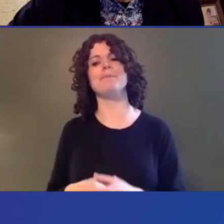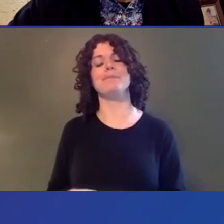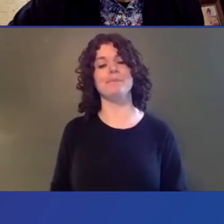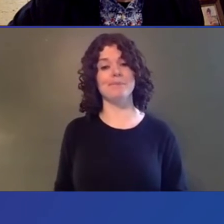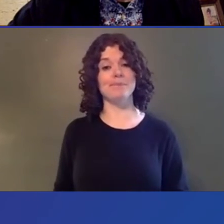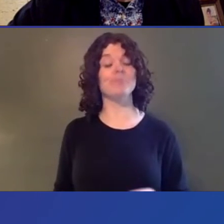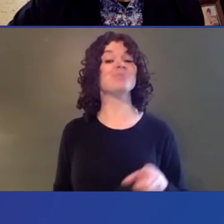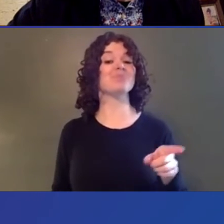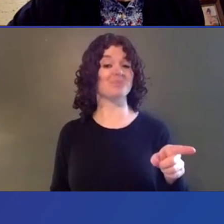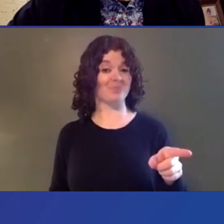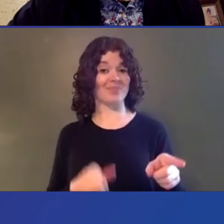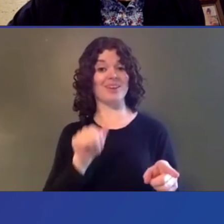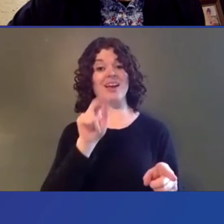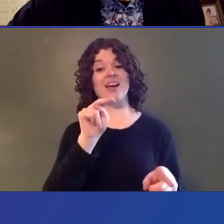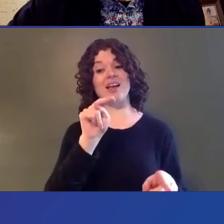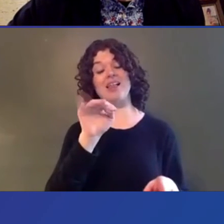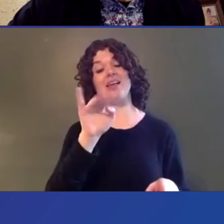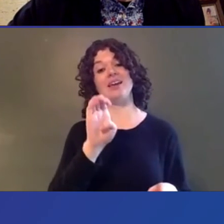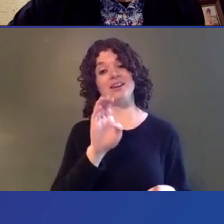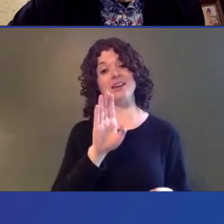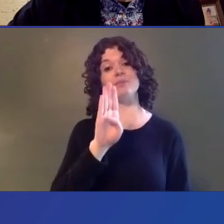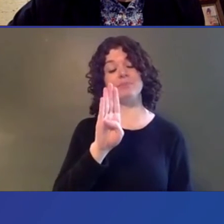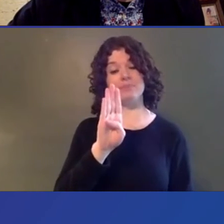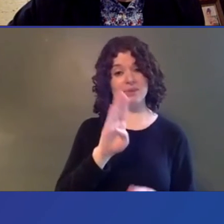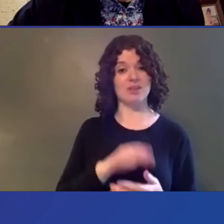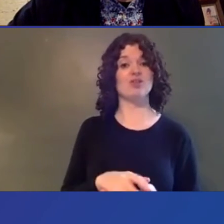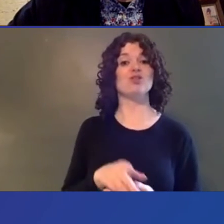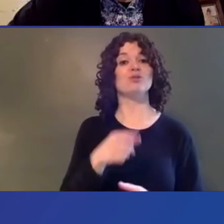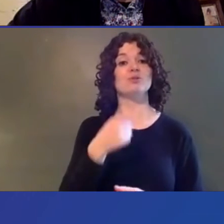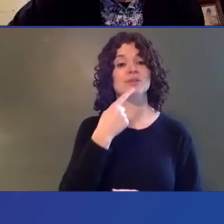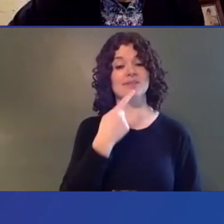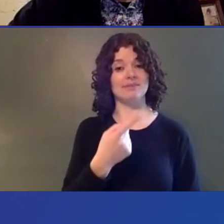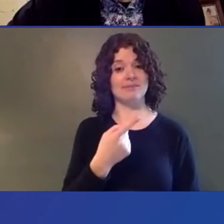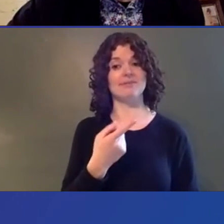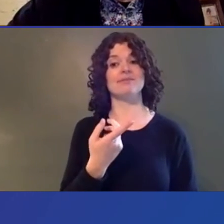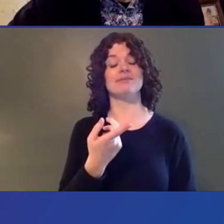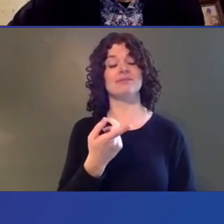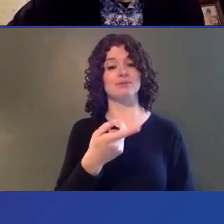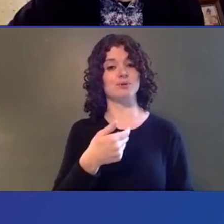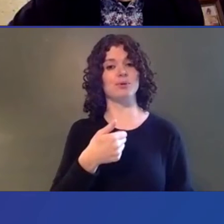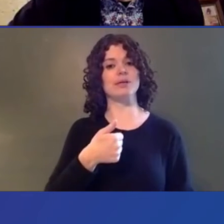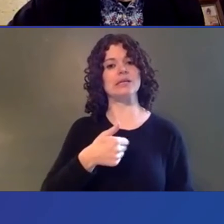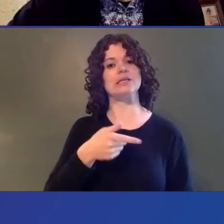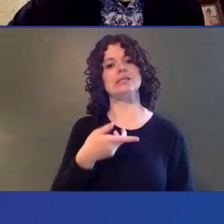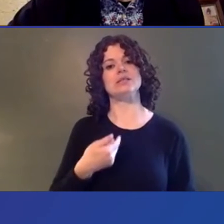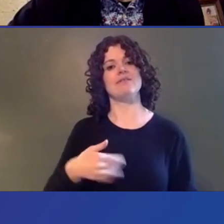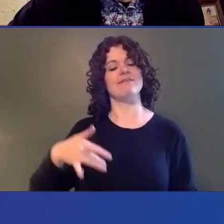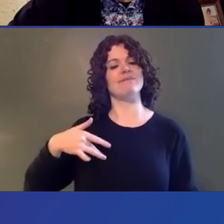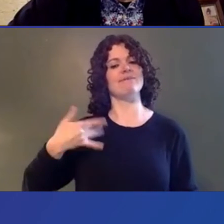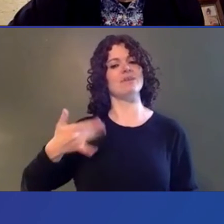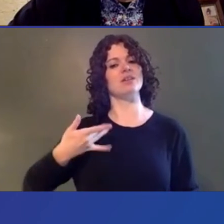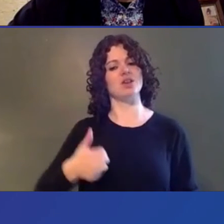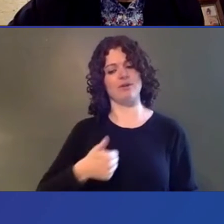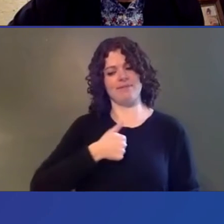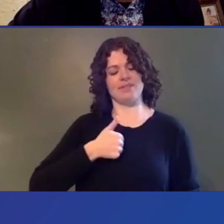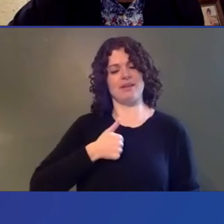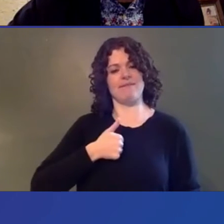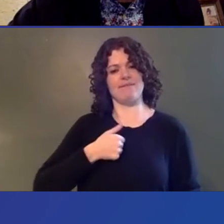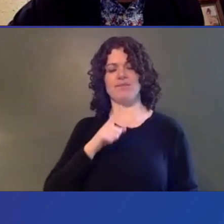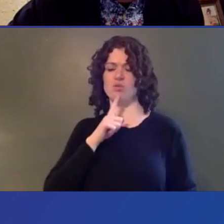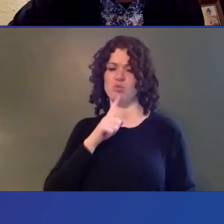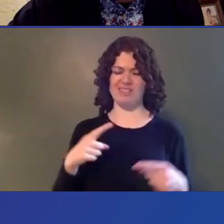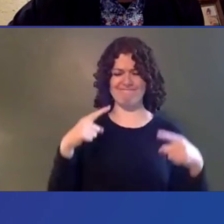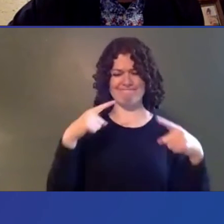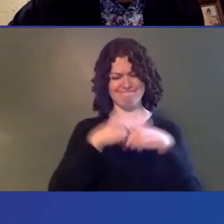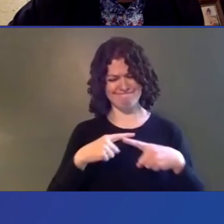you said the sense of self has shifted a lot. That's something that you've especially noticed, especially with how we